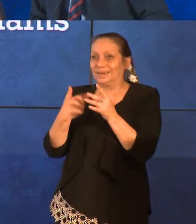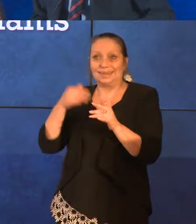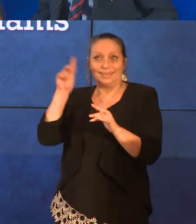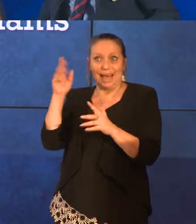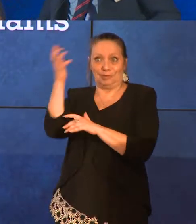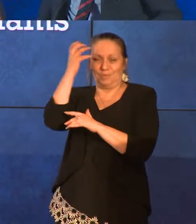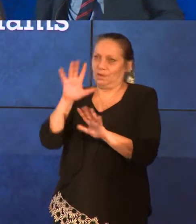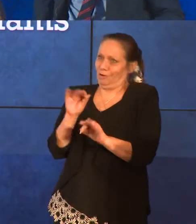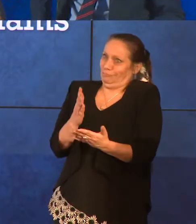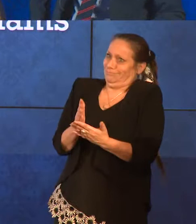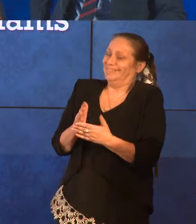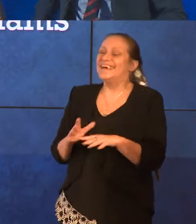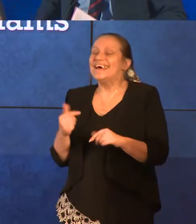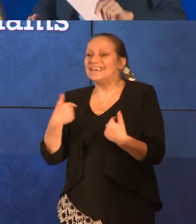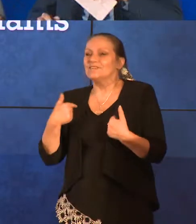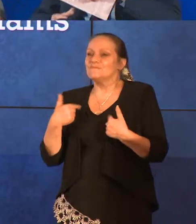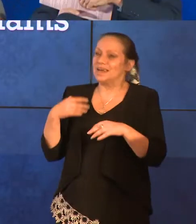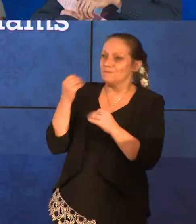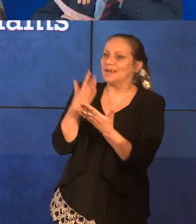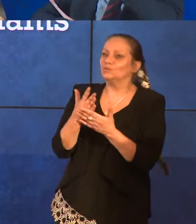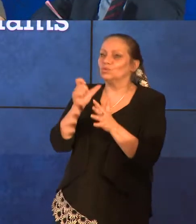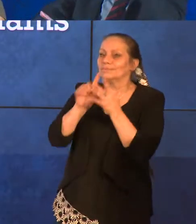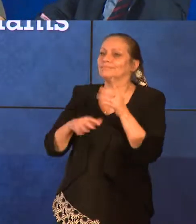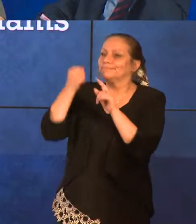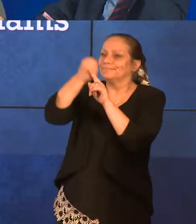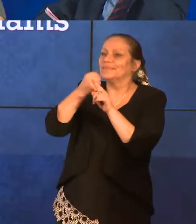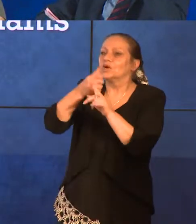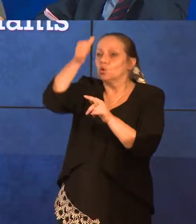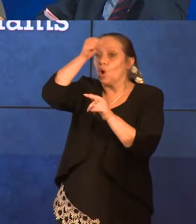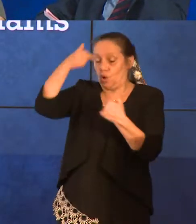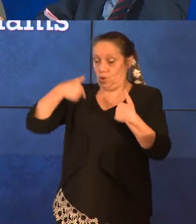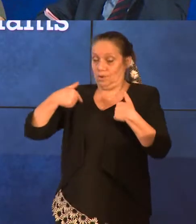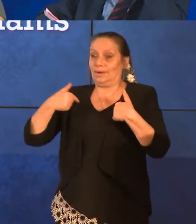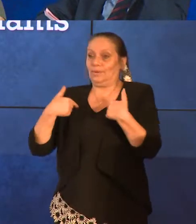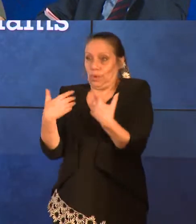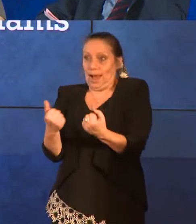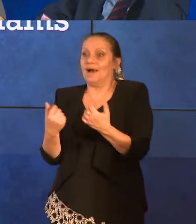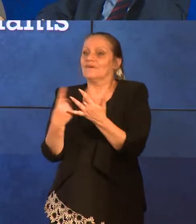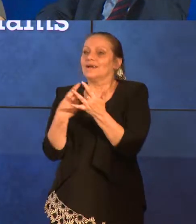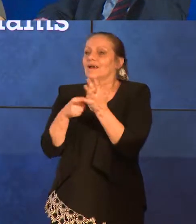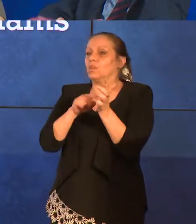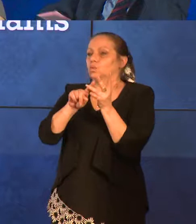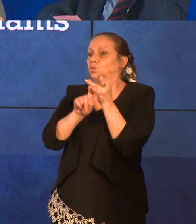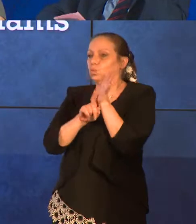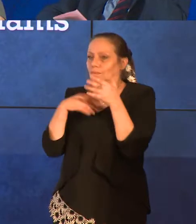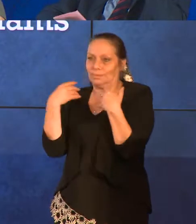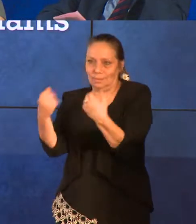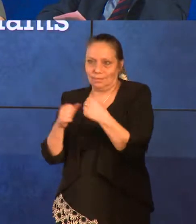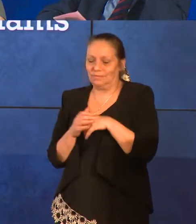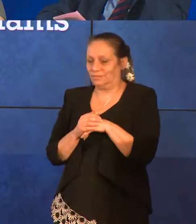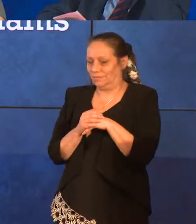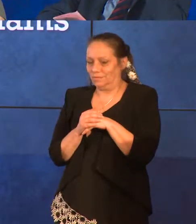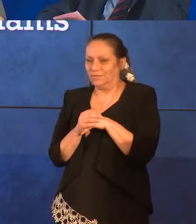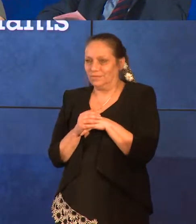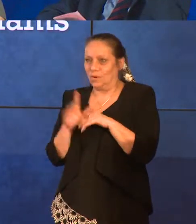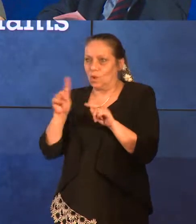basically just to make sure that disability advocates know that we exist so that they have sort of another tool in their toolkit when